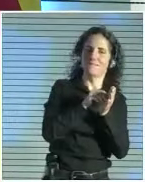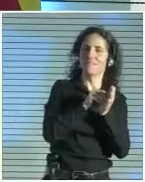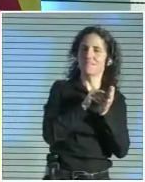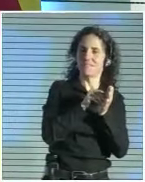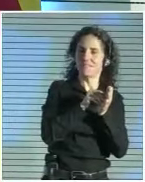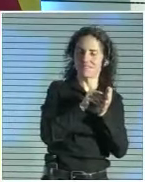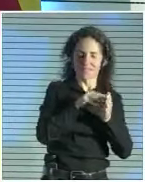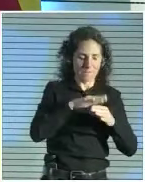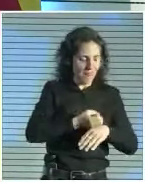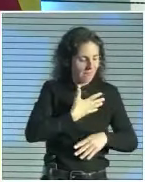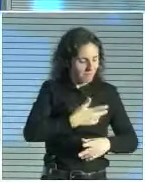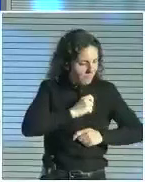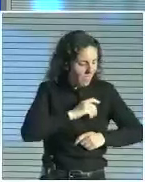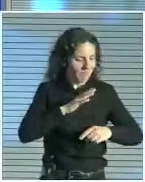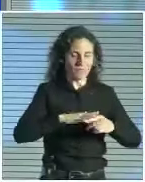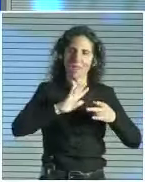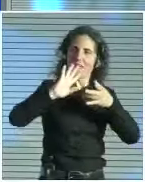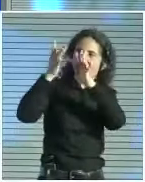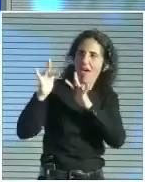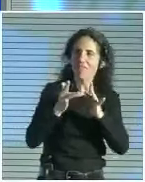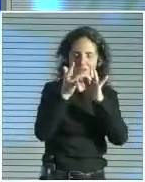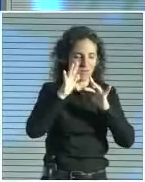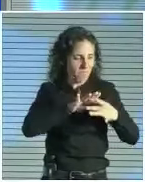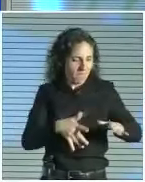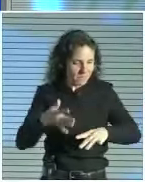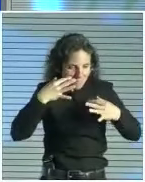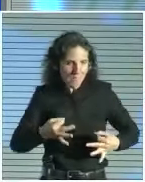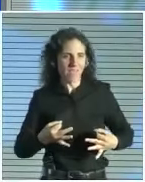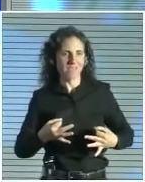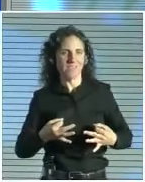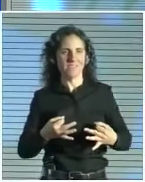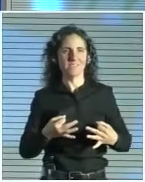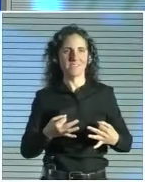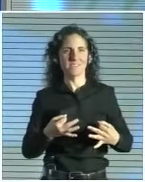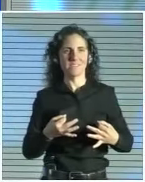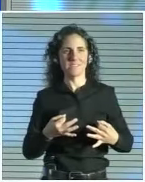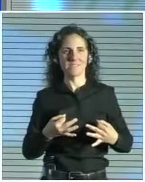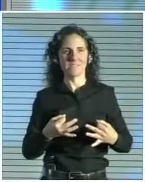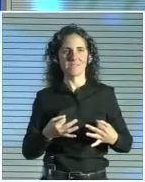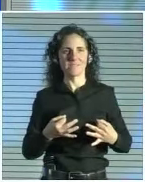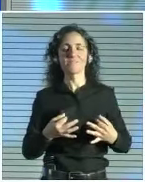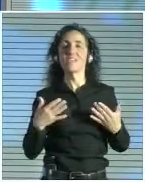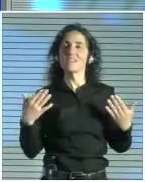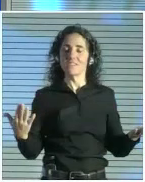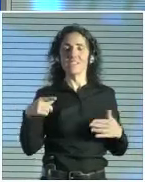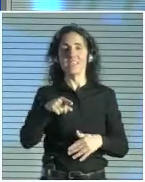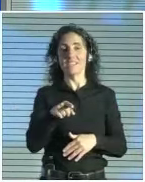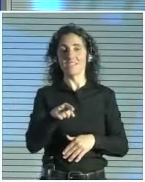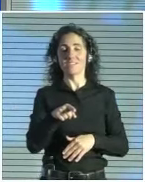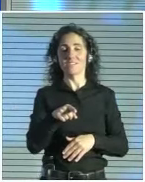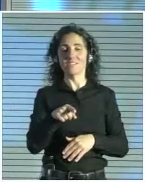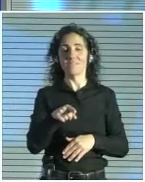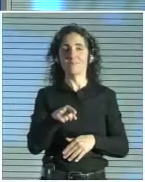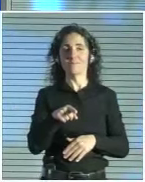as well, because we realized that this is something besides the format of the conference, which is extremely helpful. We call that action